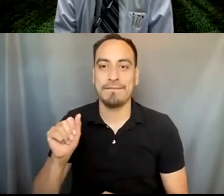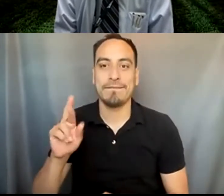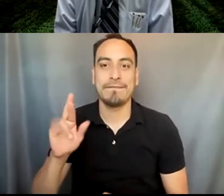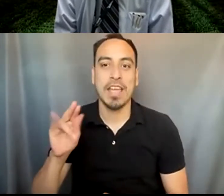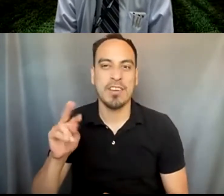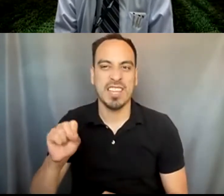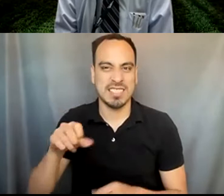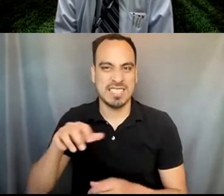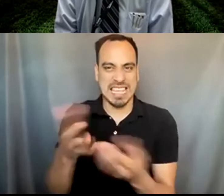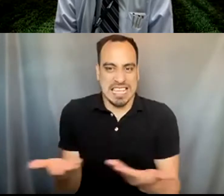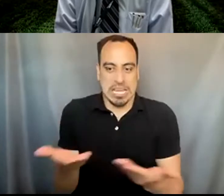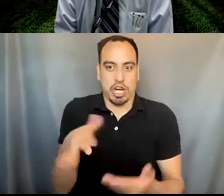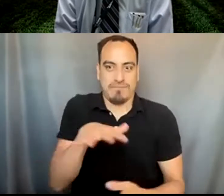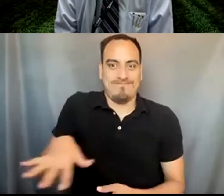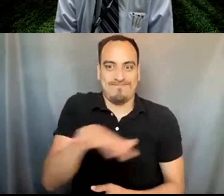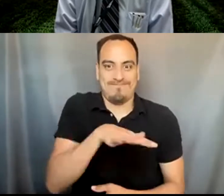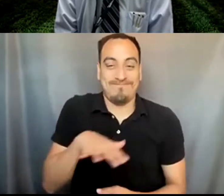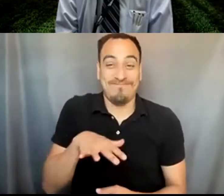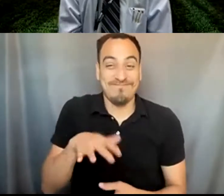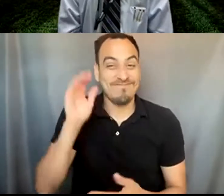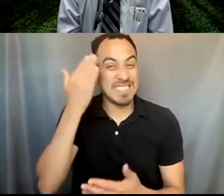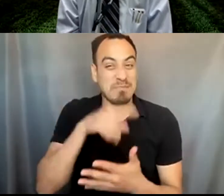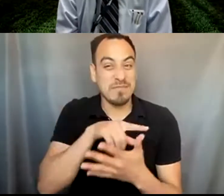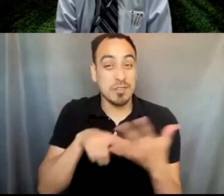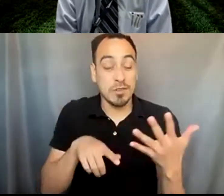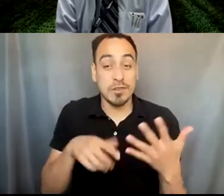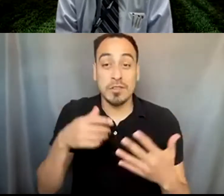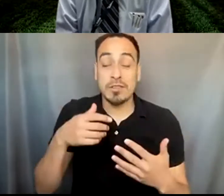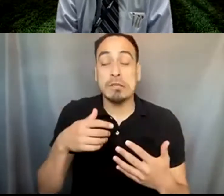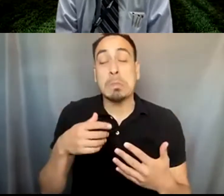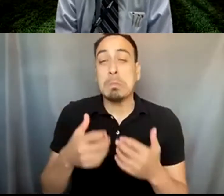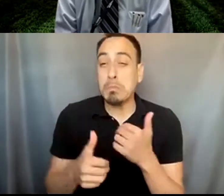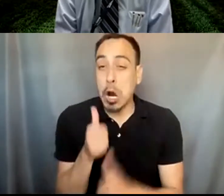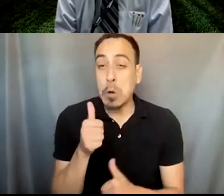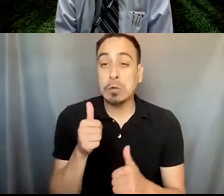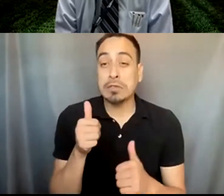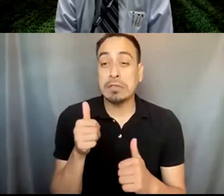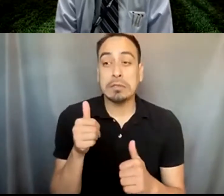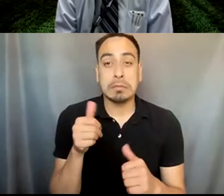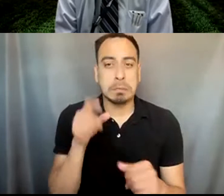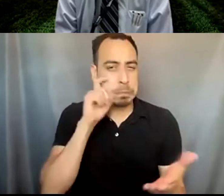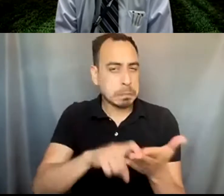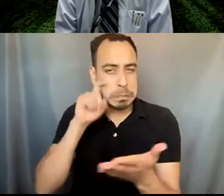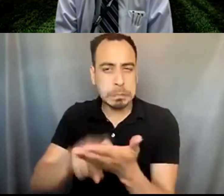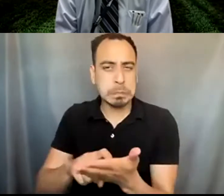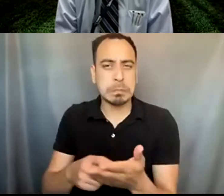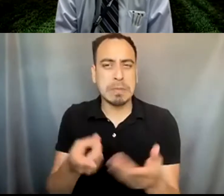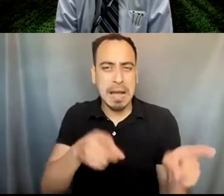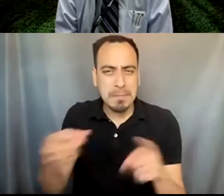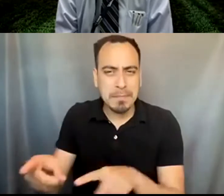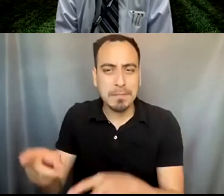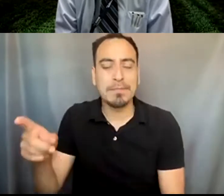one here, at least the last time I looked at the data, is the one that started out in Great